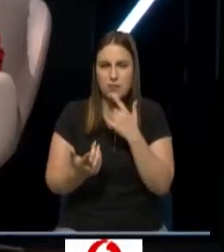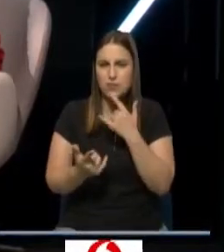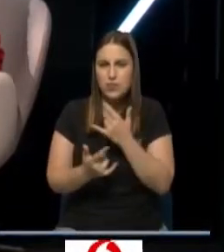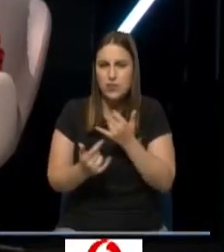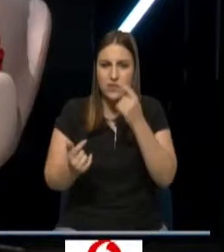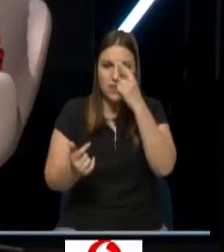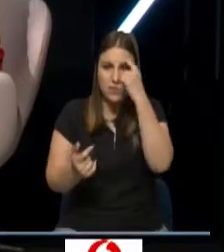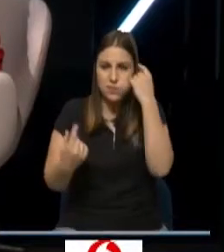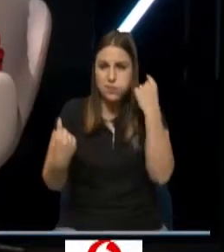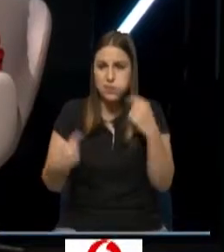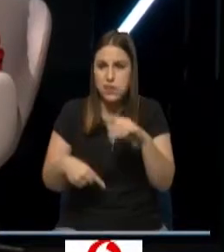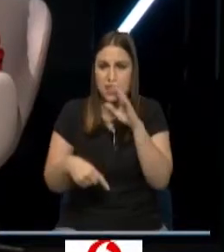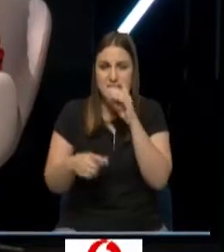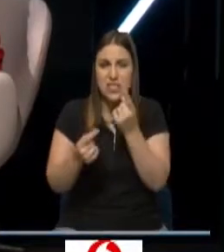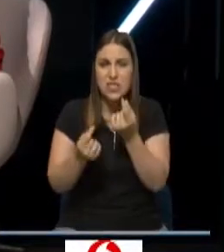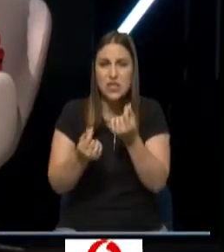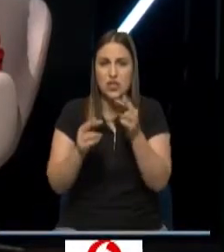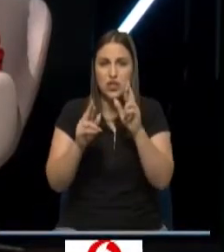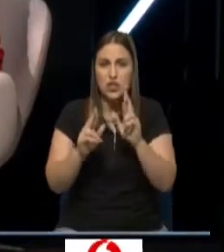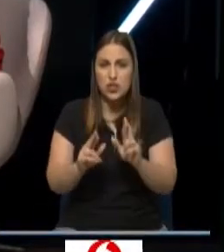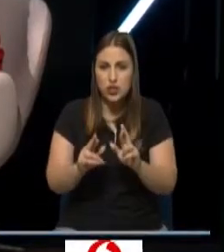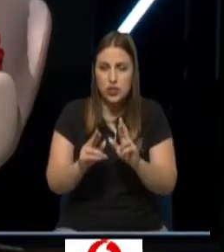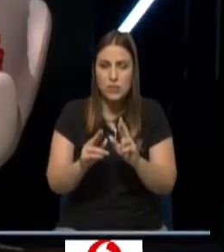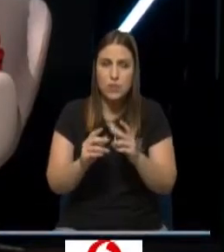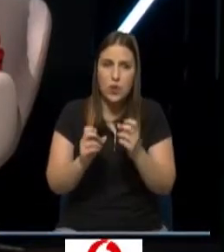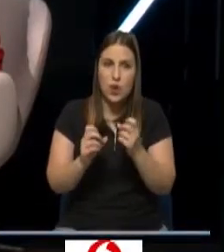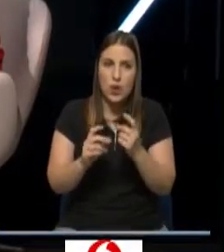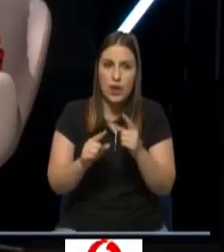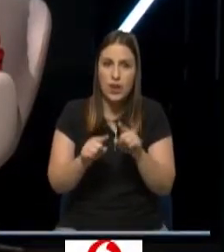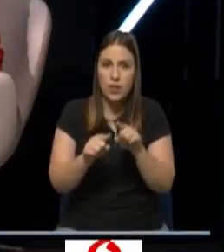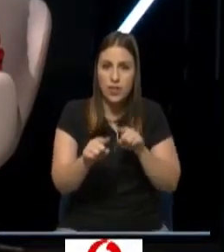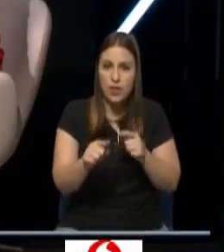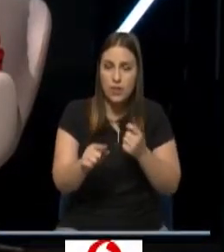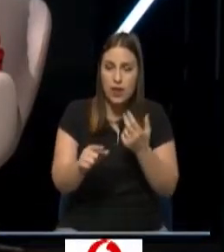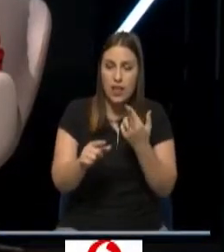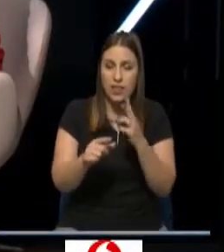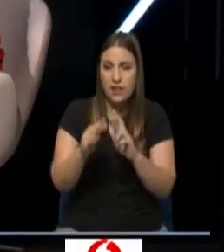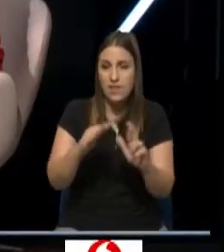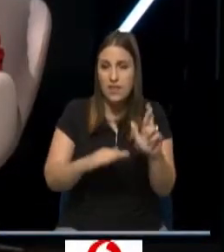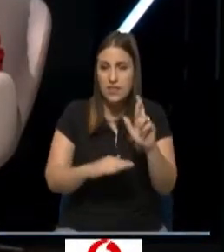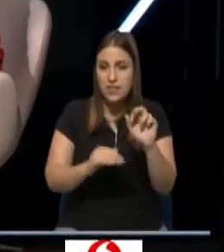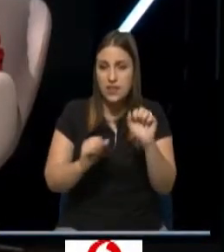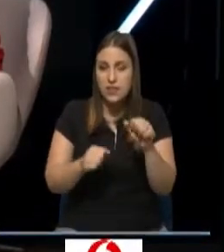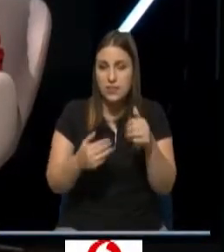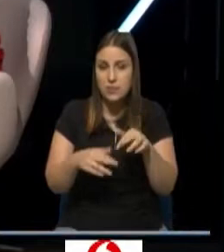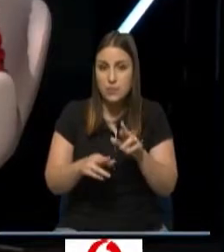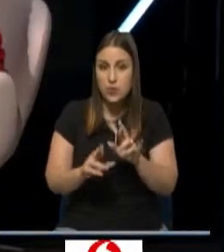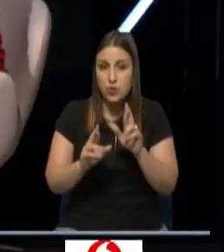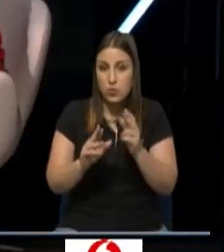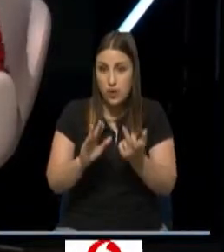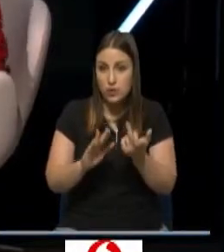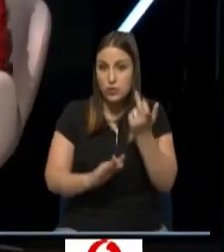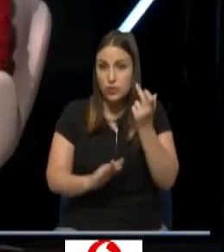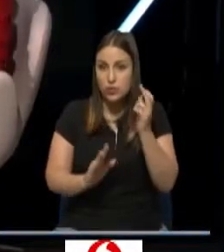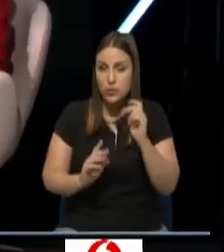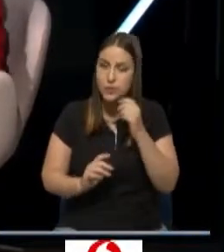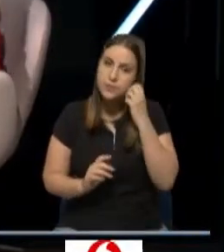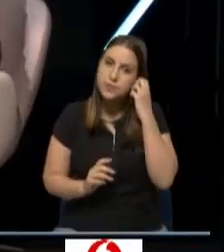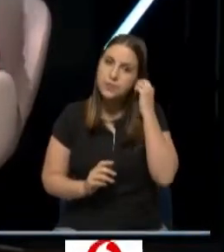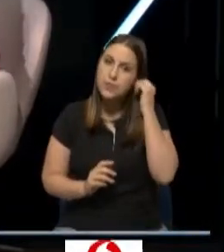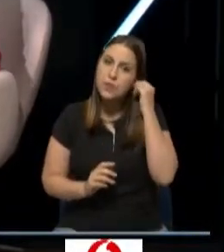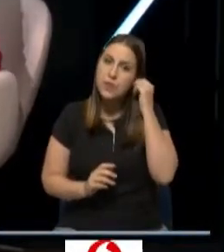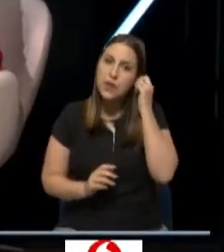real terms, I can't. So prices that accompany less than inflation, I think they